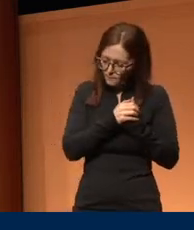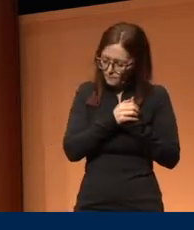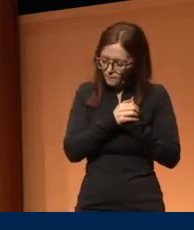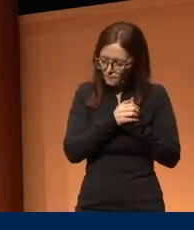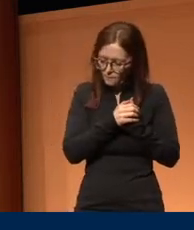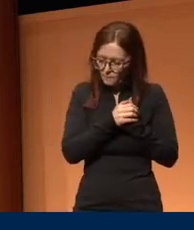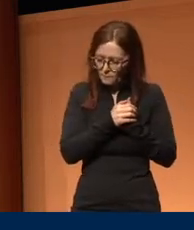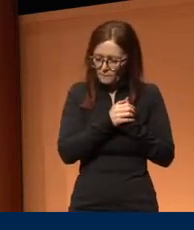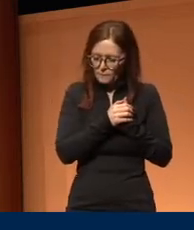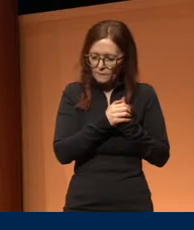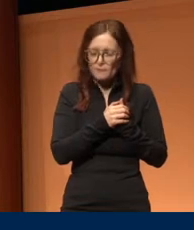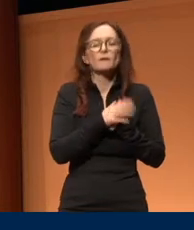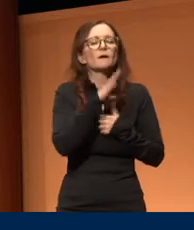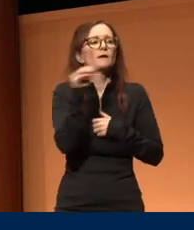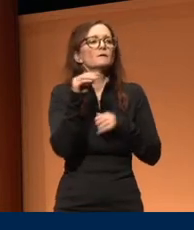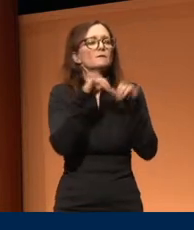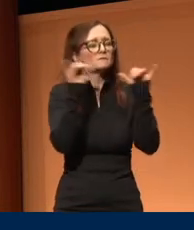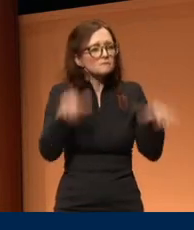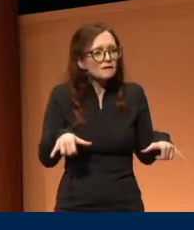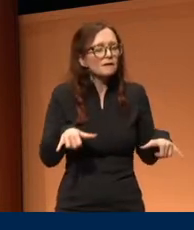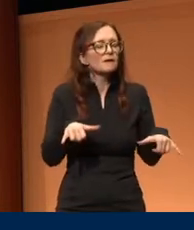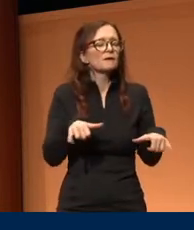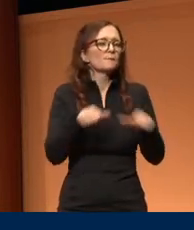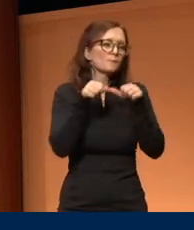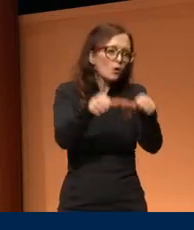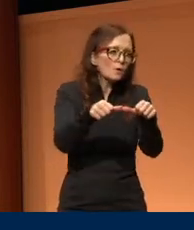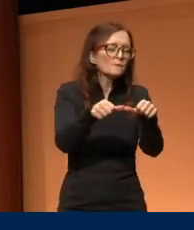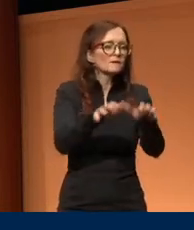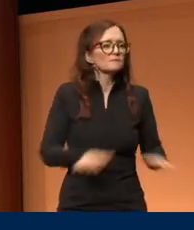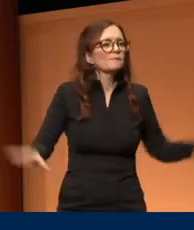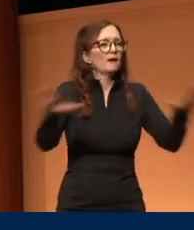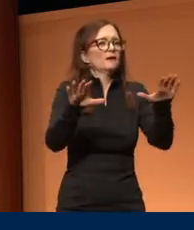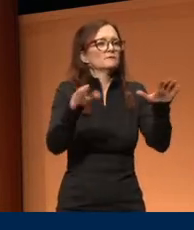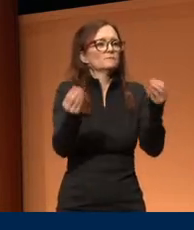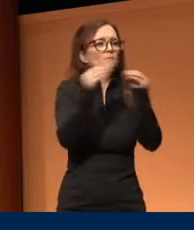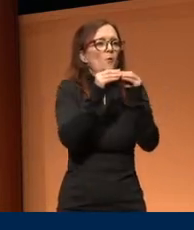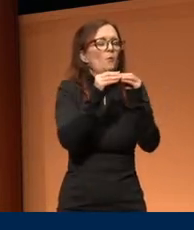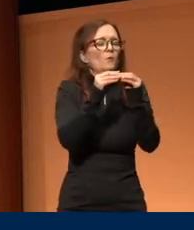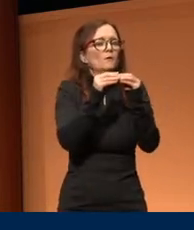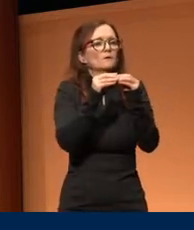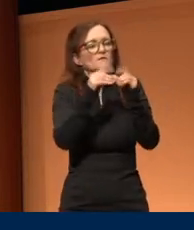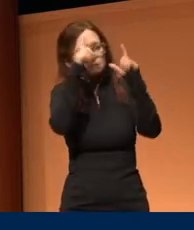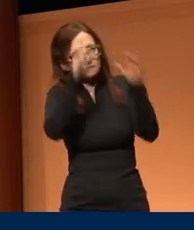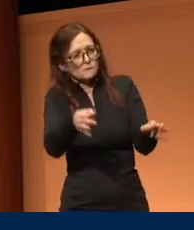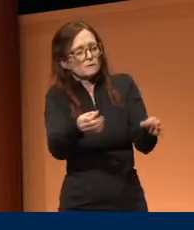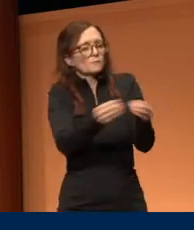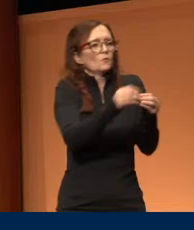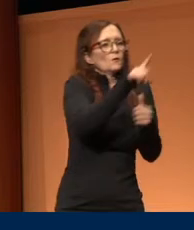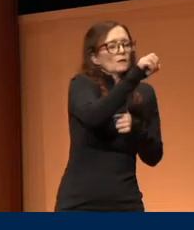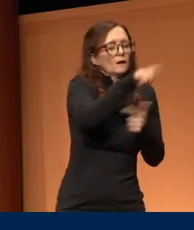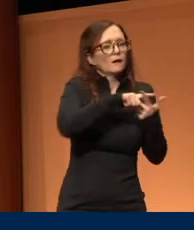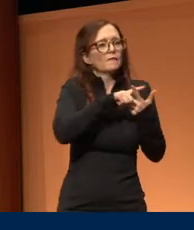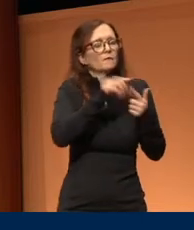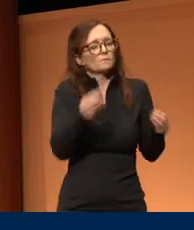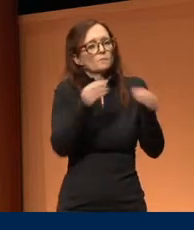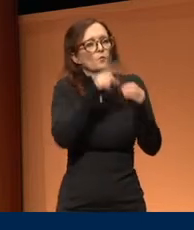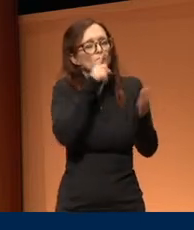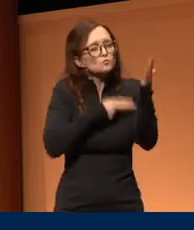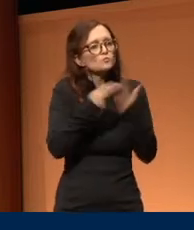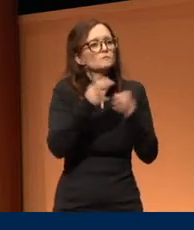some institutionalized, permanent space for a different kind of politics, more deliberative, more loving, and more truth and common good